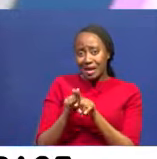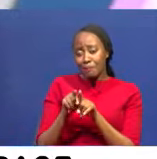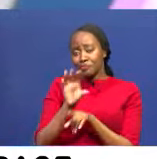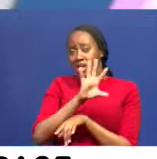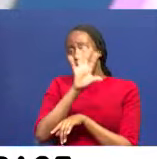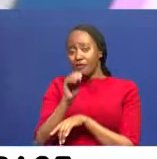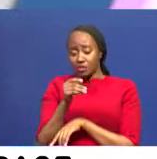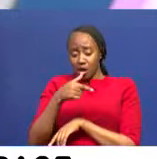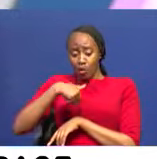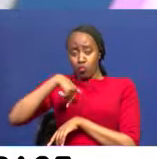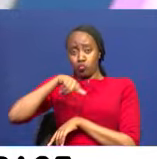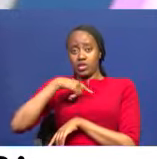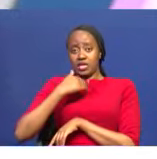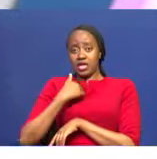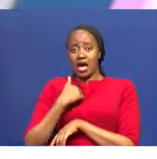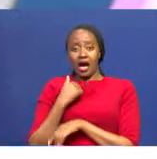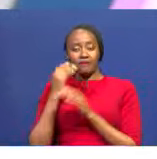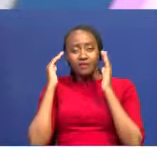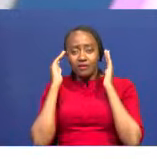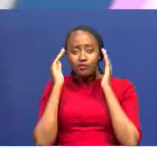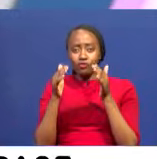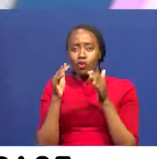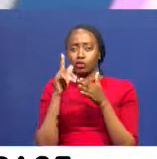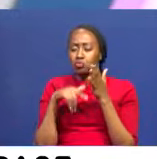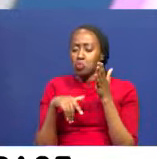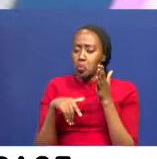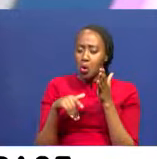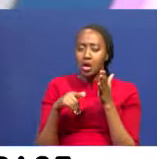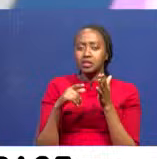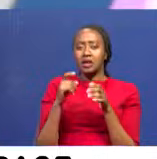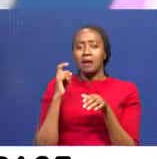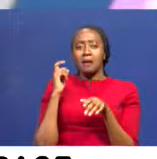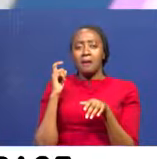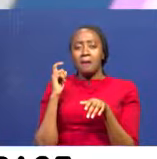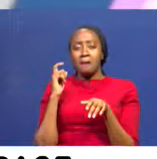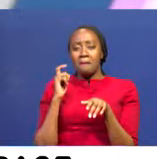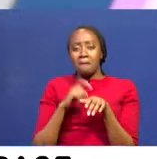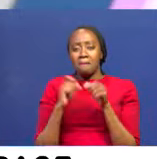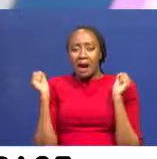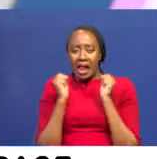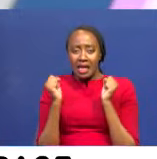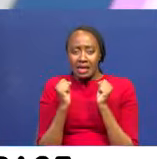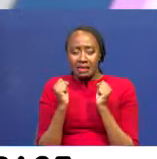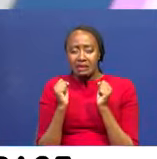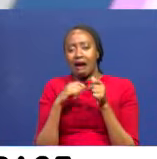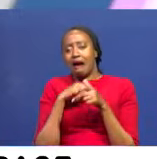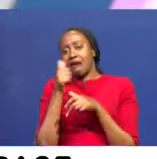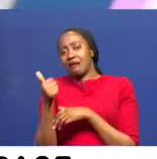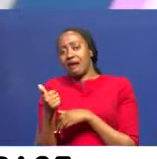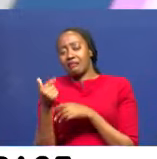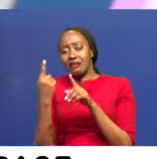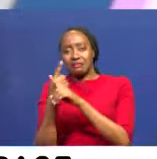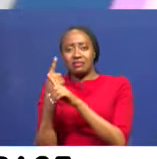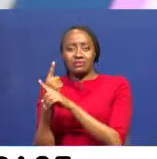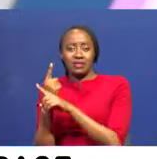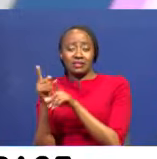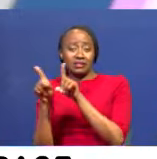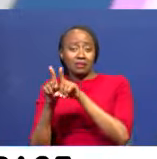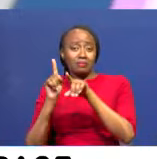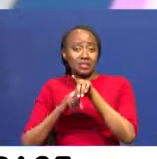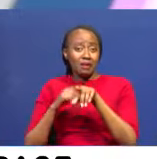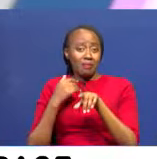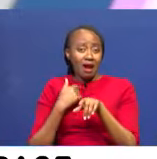now, we are actually now thinking about, you know, vaccines in malaria and other areas that are quite innovative. So I would say we are